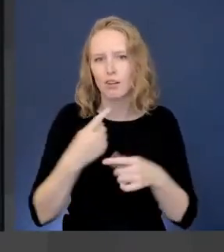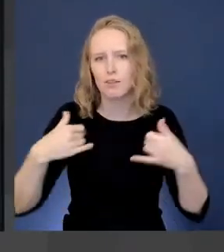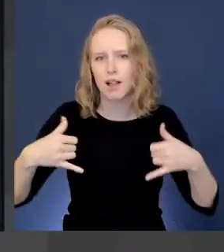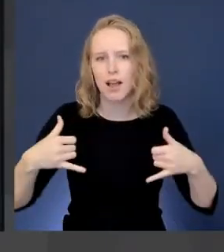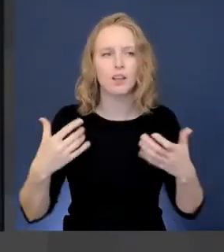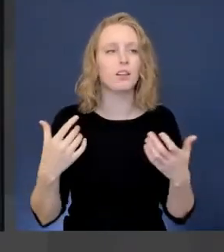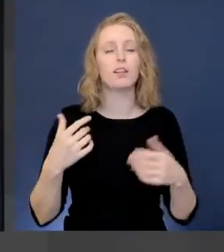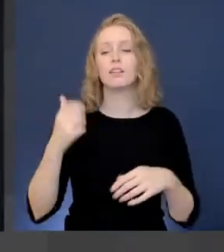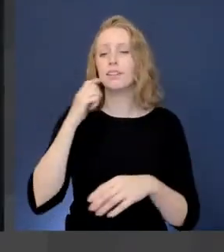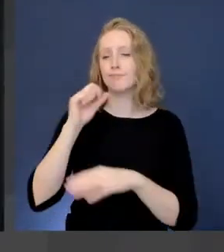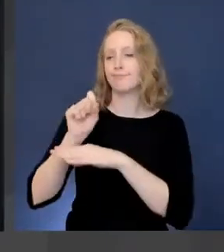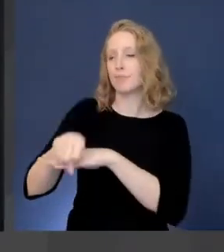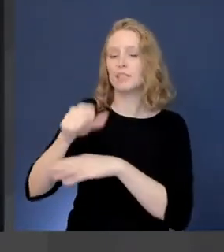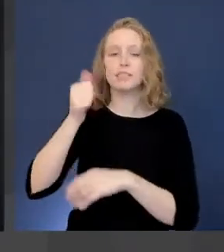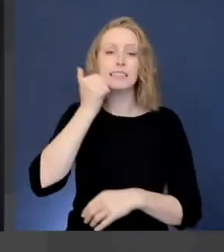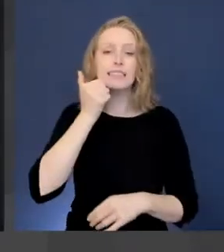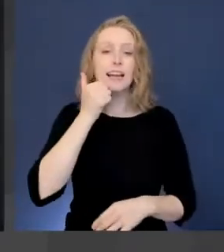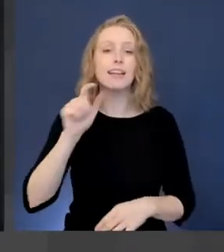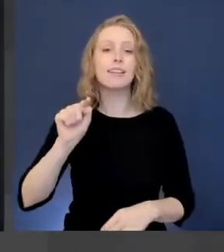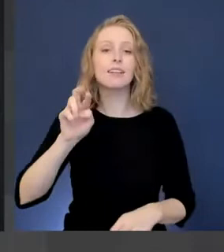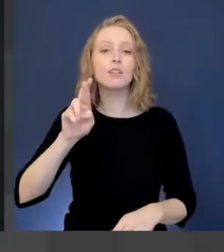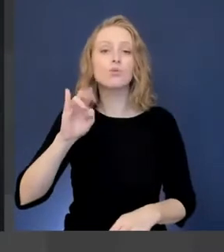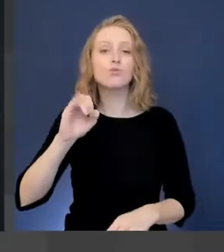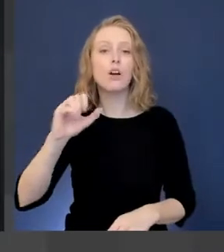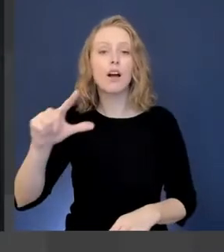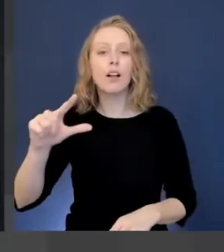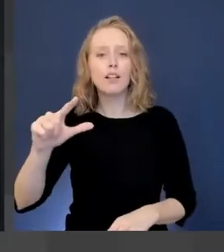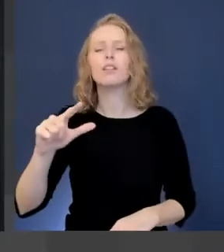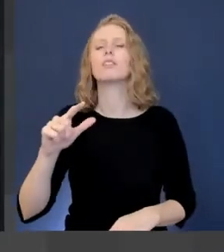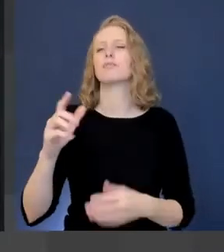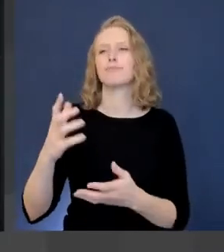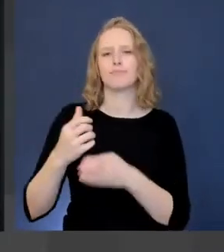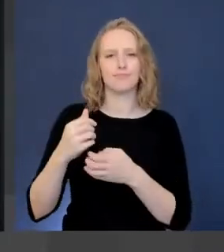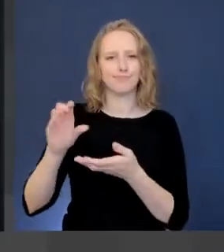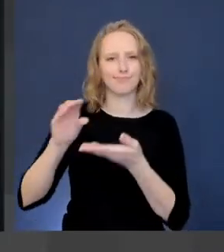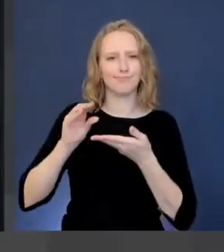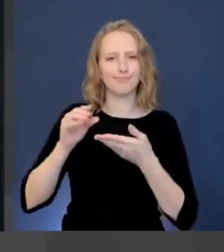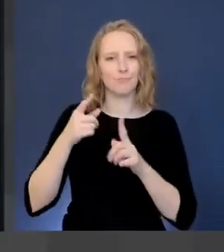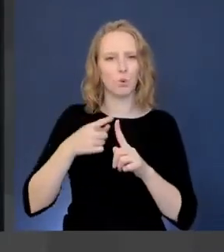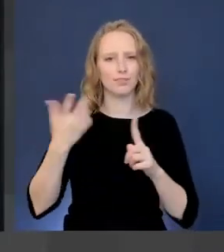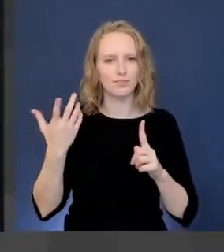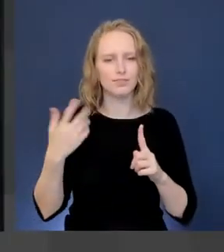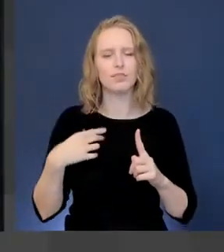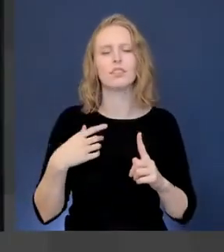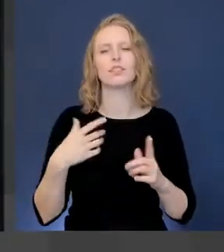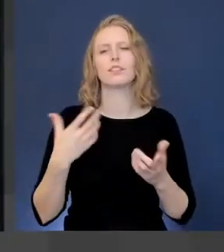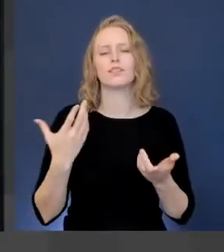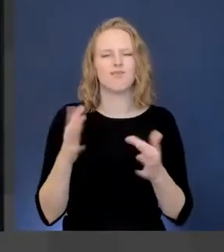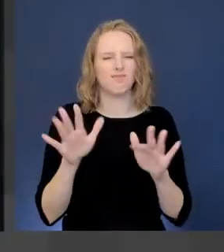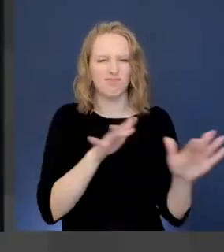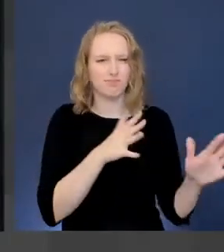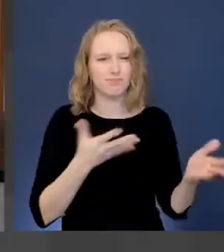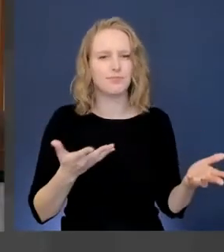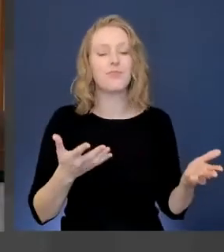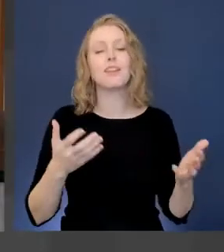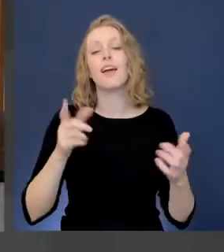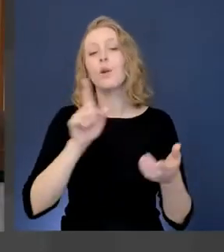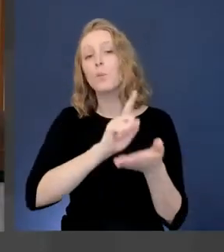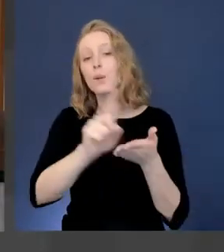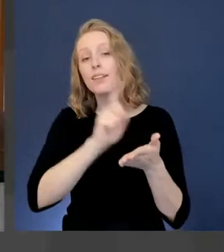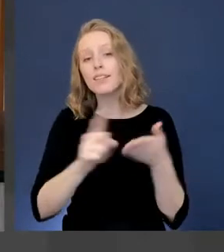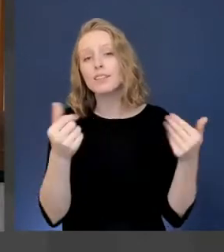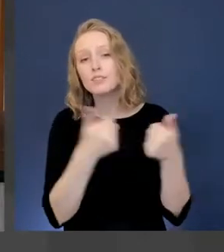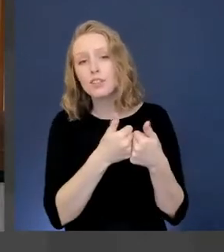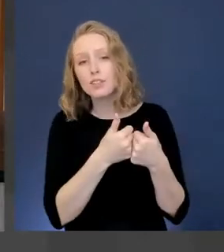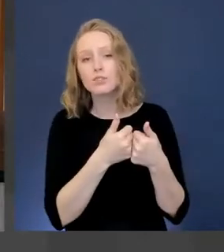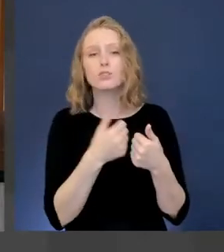daily trial. At the end of the daily trial, you get adventure points. Also, we implemented new weekly challenges. So we'll ask